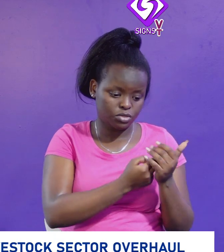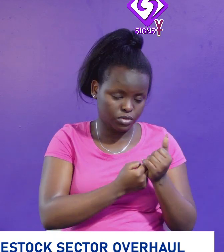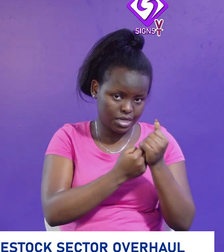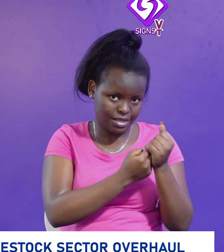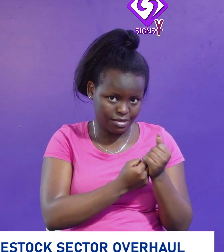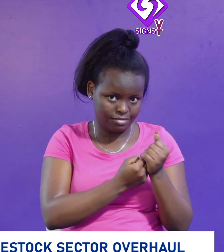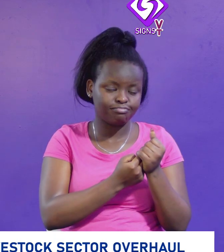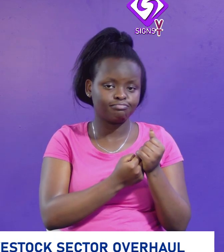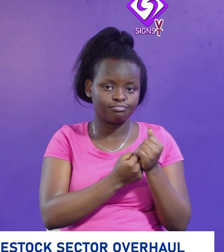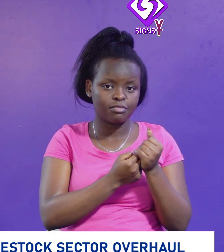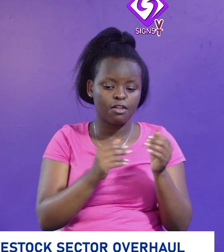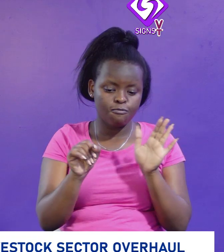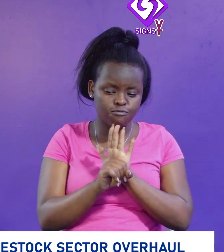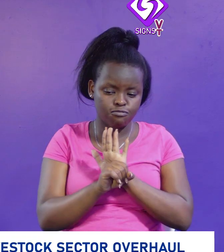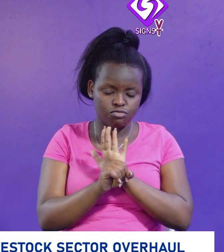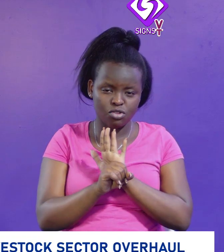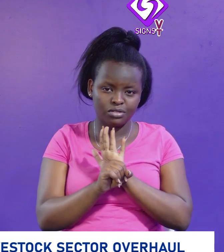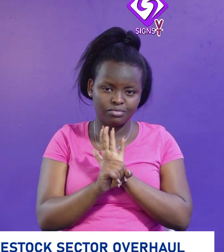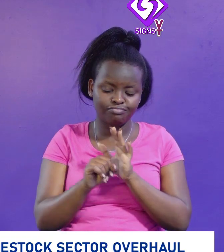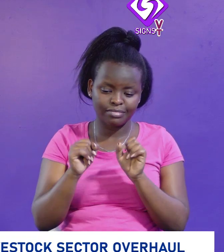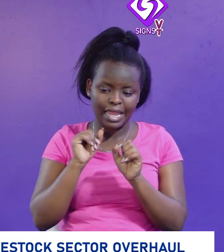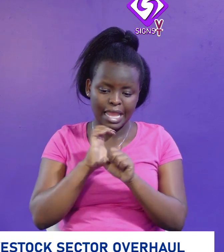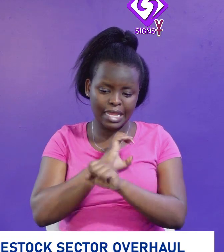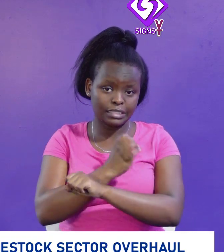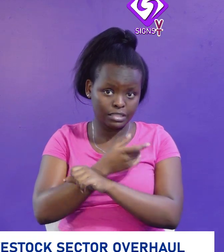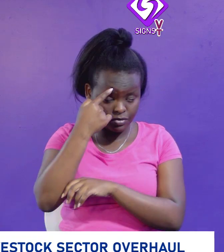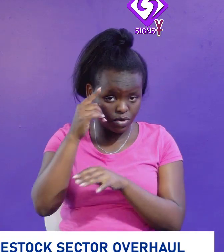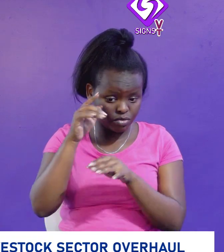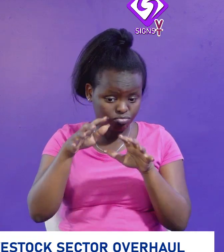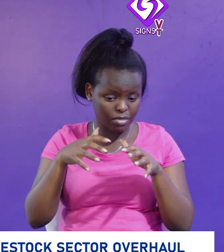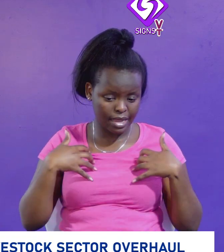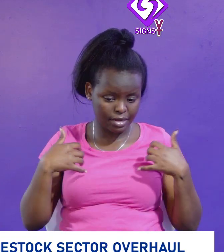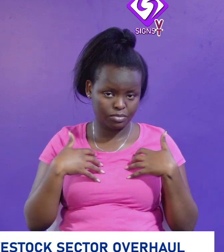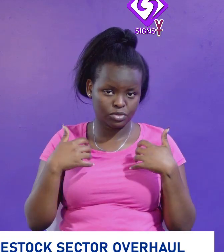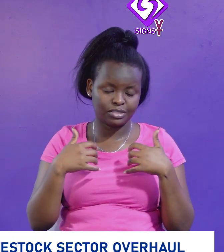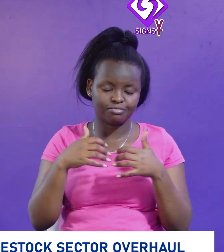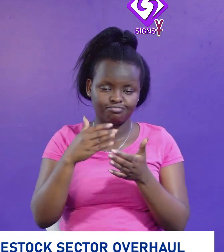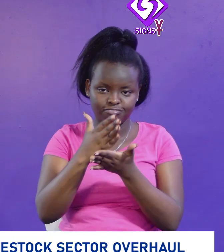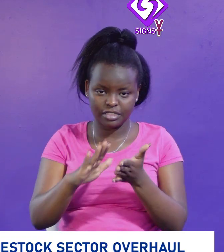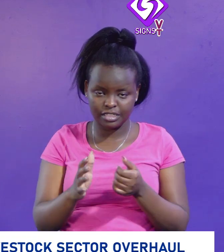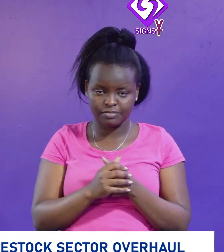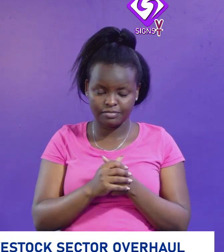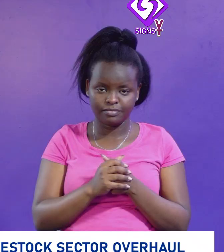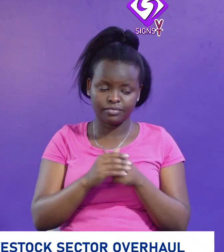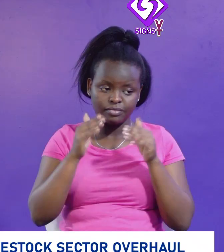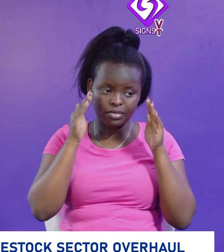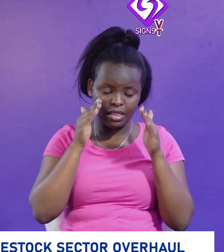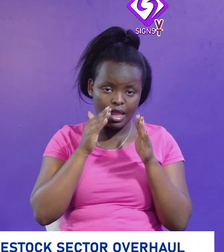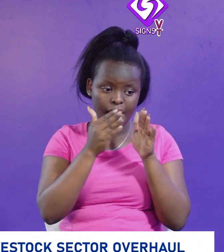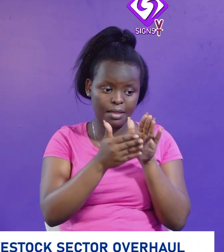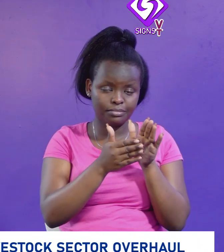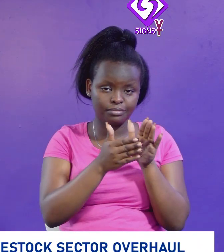full potential of the livestock industry. He presented several recommendations aimed at boosting the